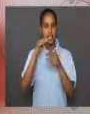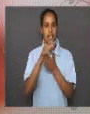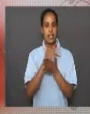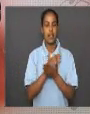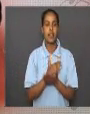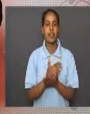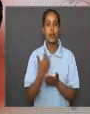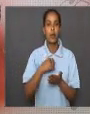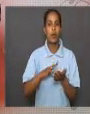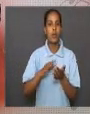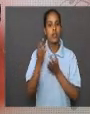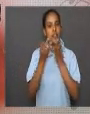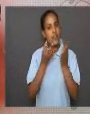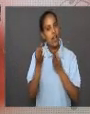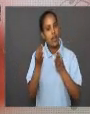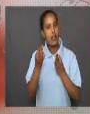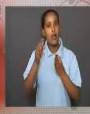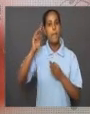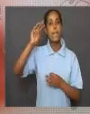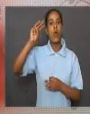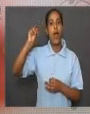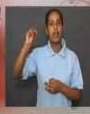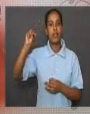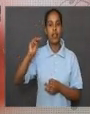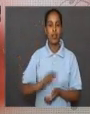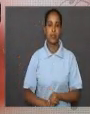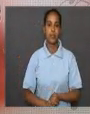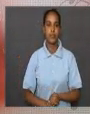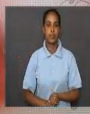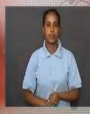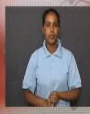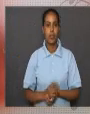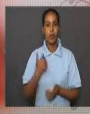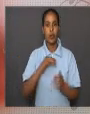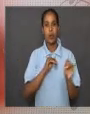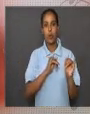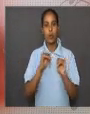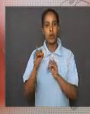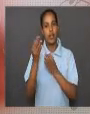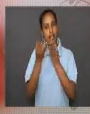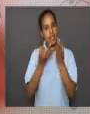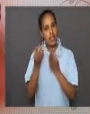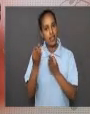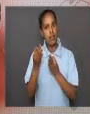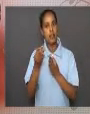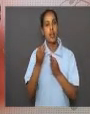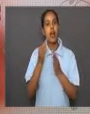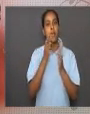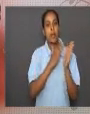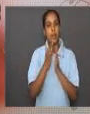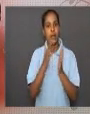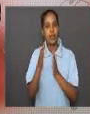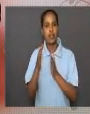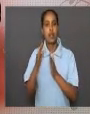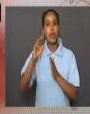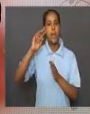lesson, we will define molarity. We will examine the preparation